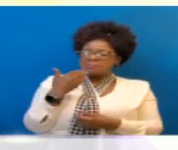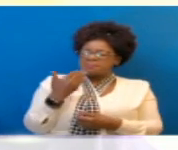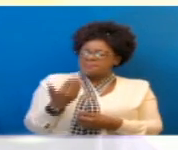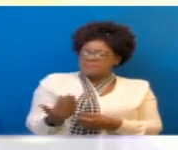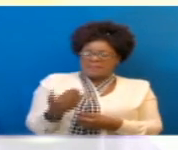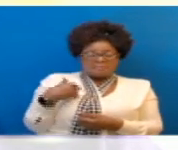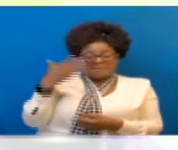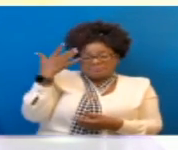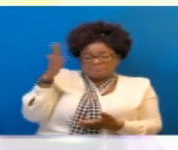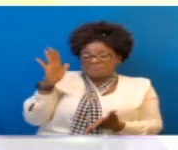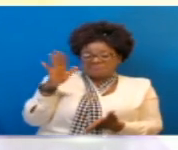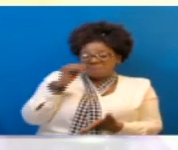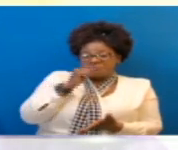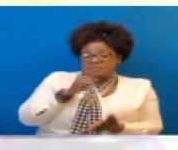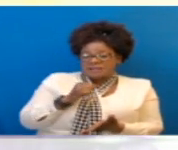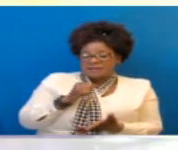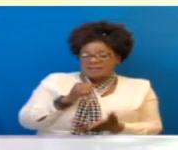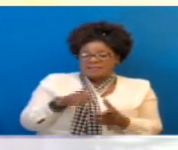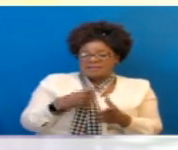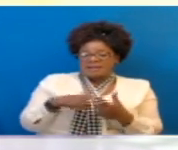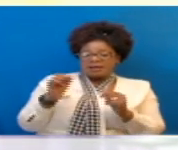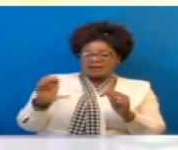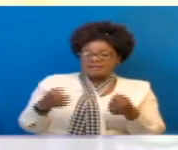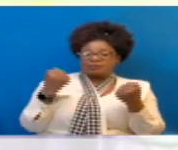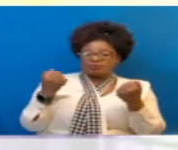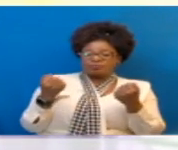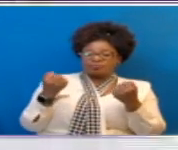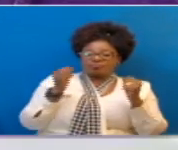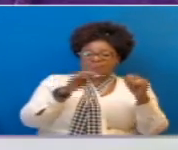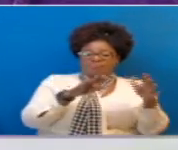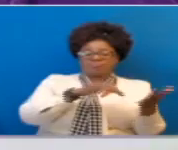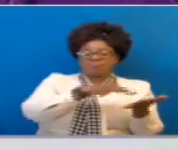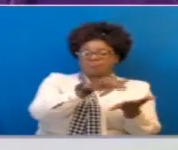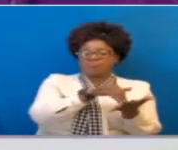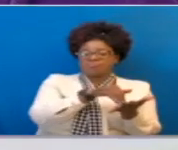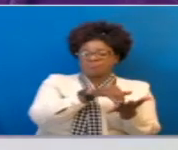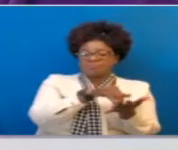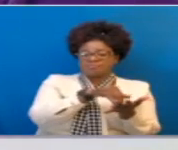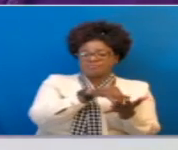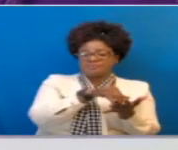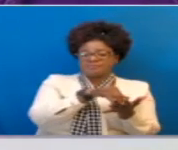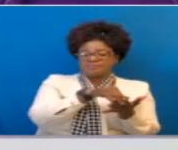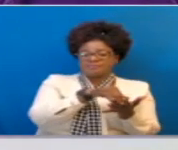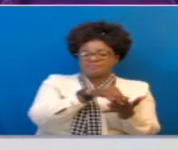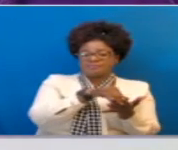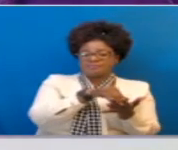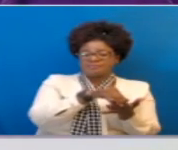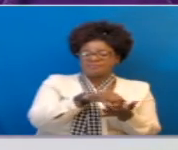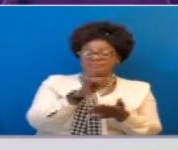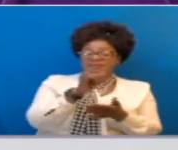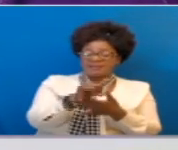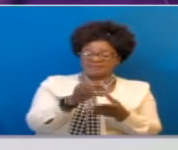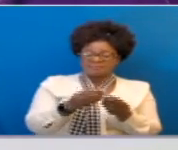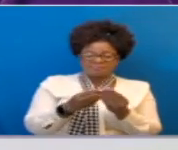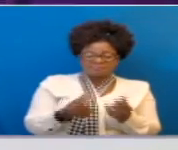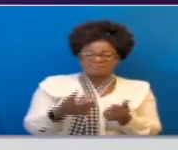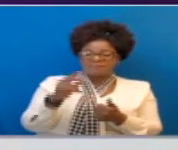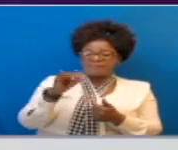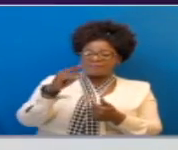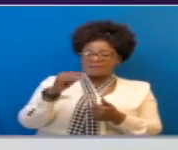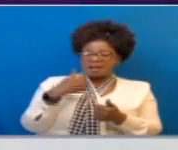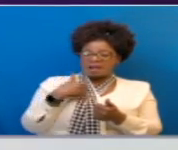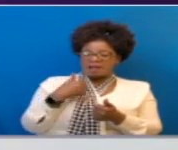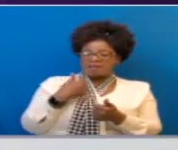namjua hadi nikarescue, nikapelekwa rescue ya sister. This ordeal crushed Naisenia and filled her with